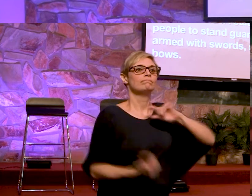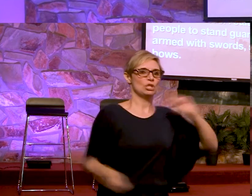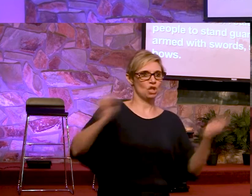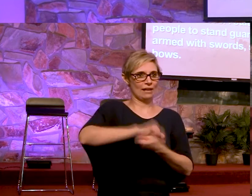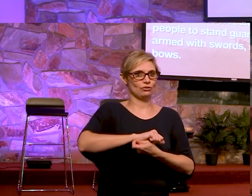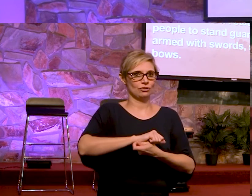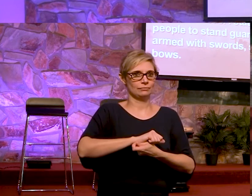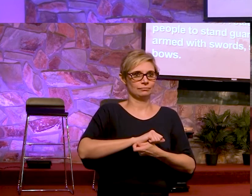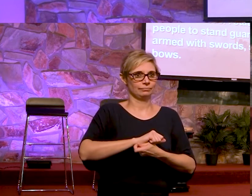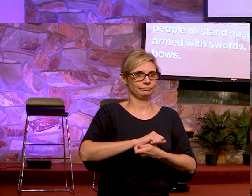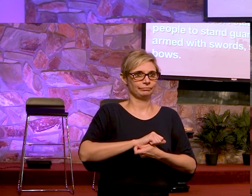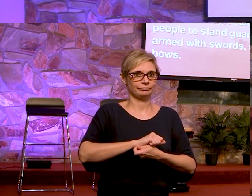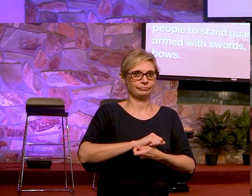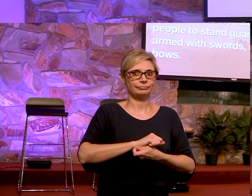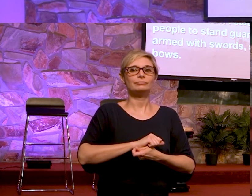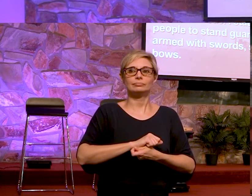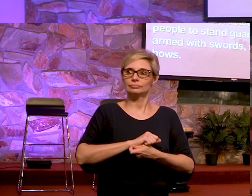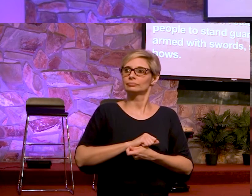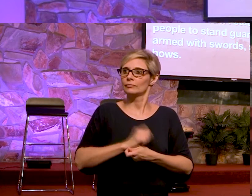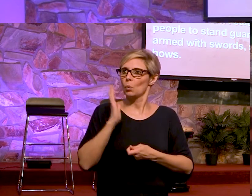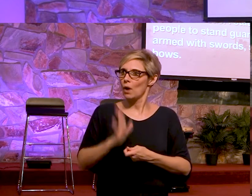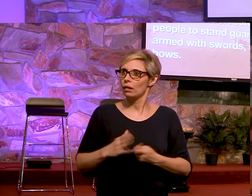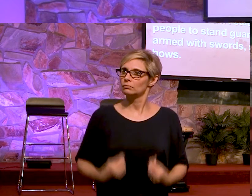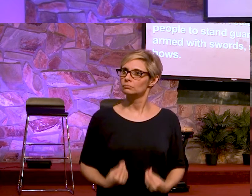I re-strategized